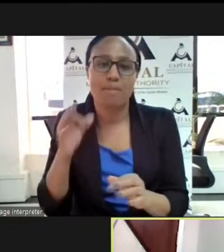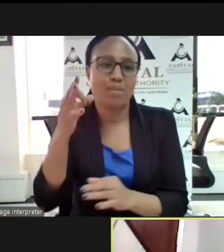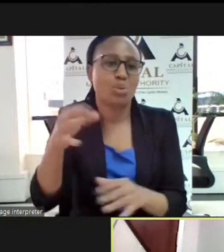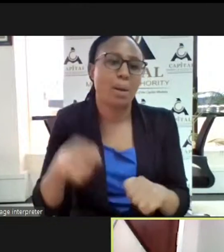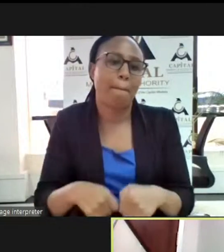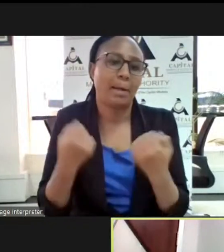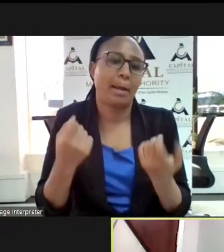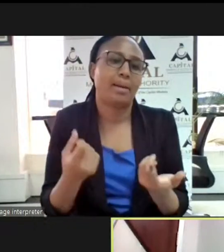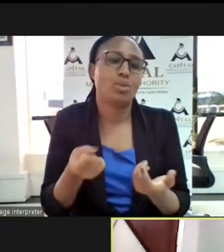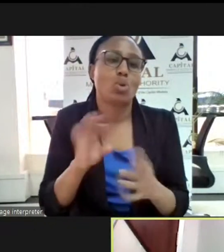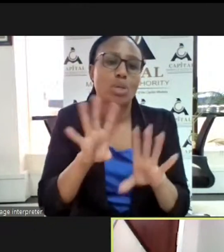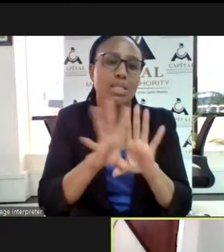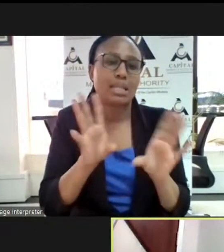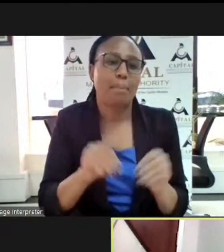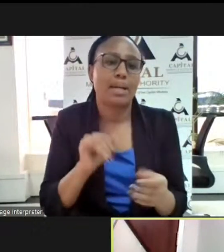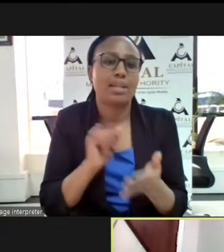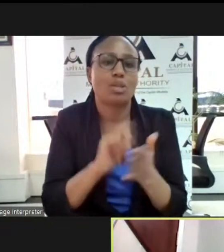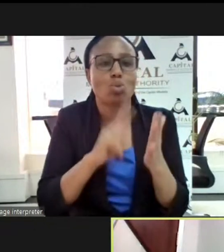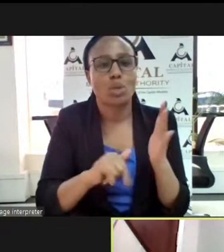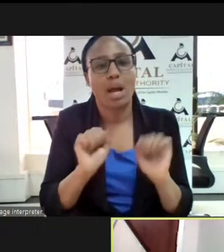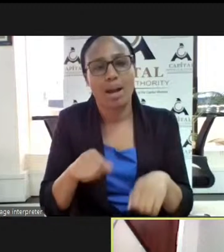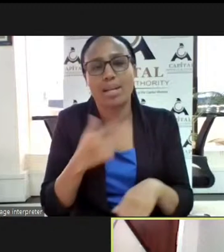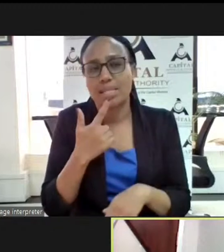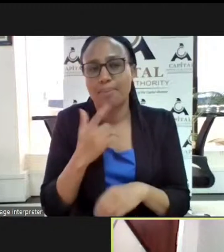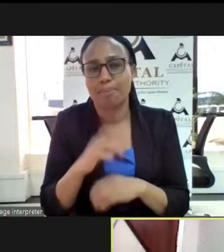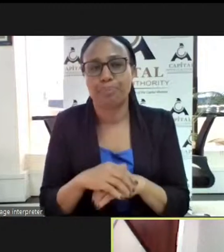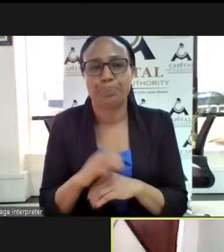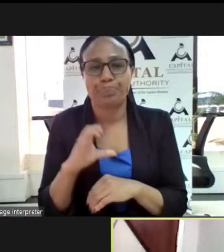I would say, Kanye. Cynthia?